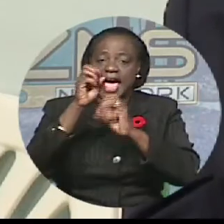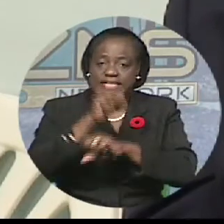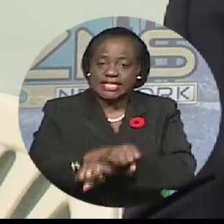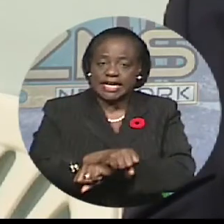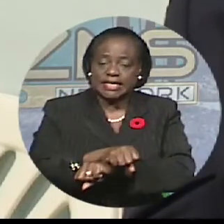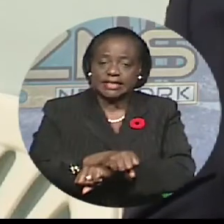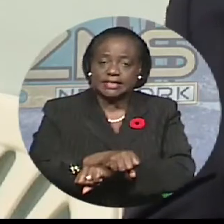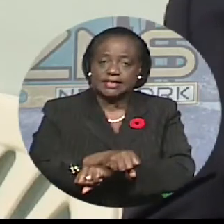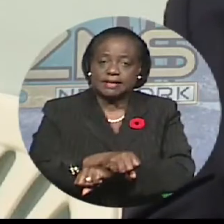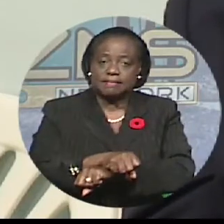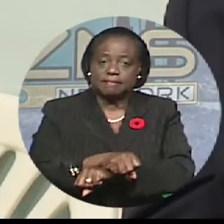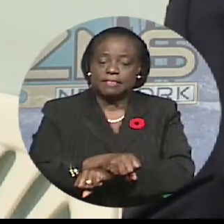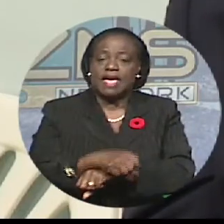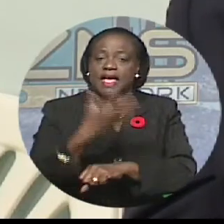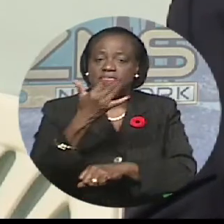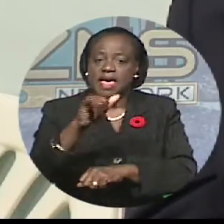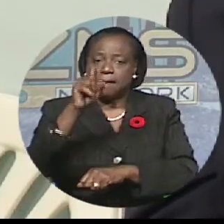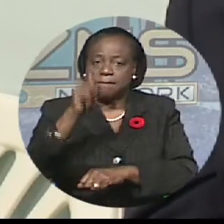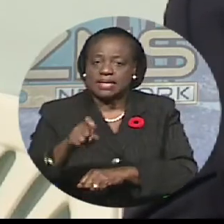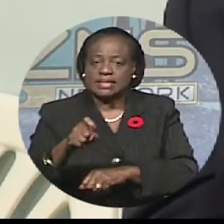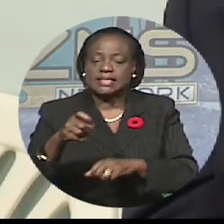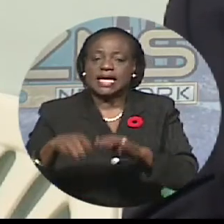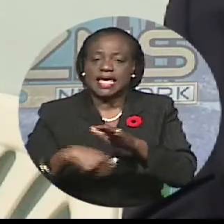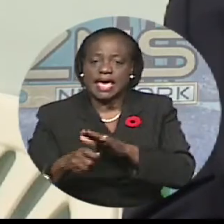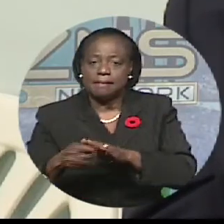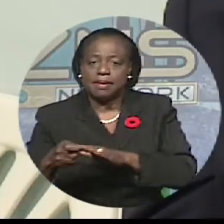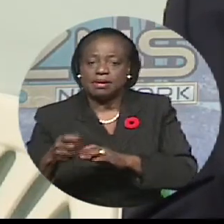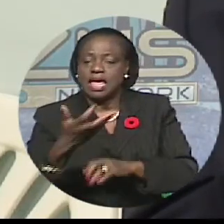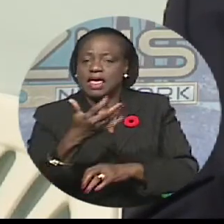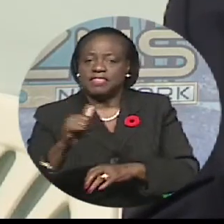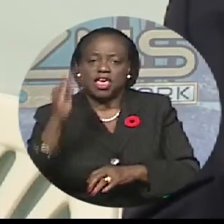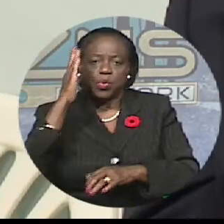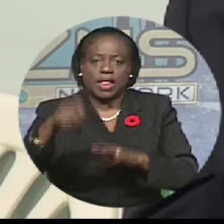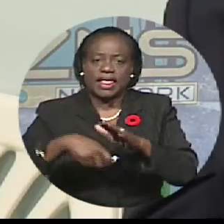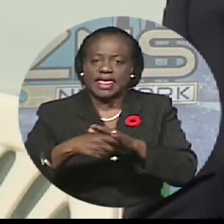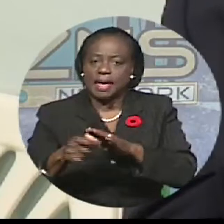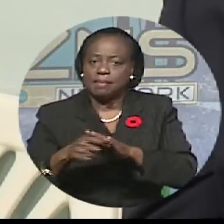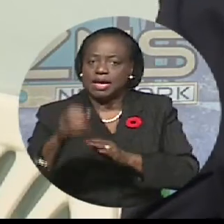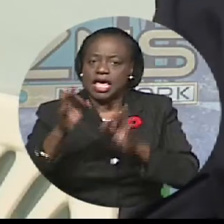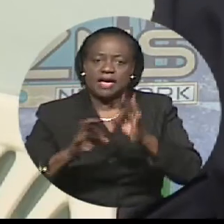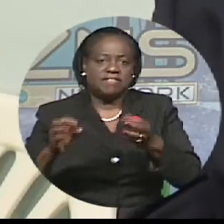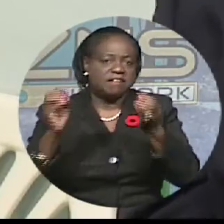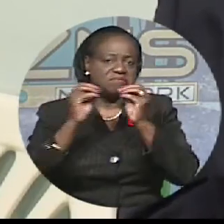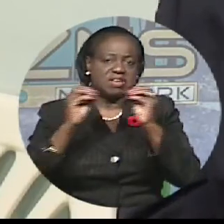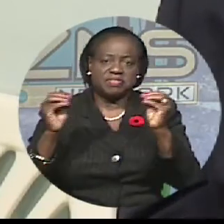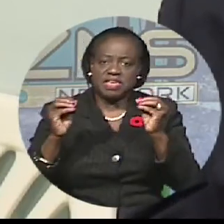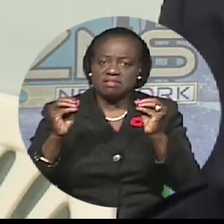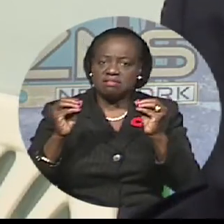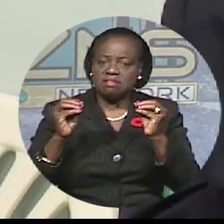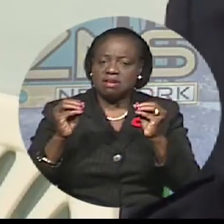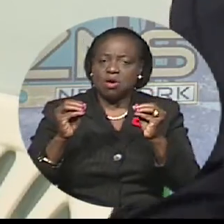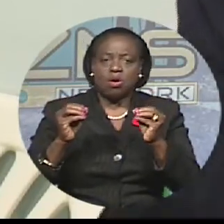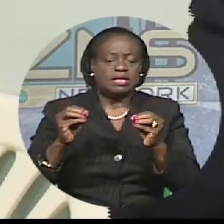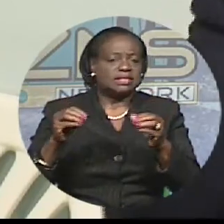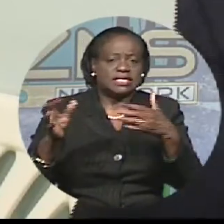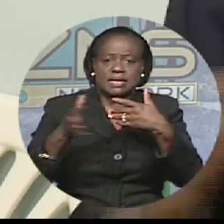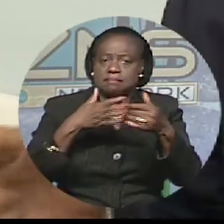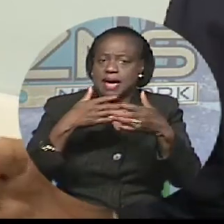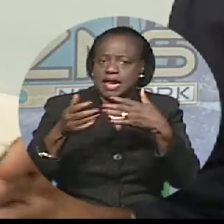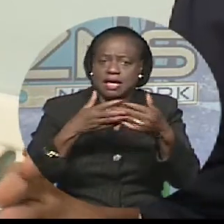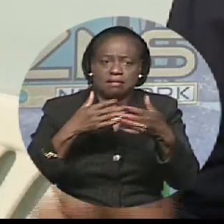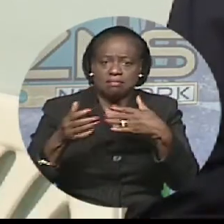define compulsive. They must gamble, and they will gamble even though they have nothing, and even though there are serious consequences, like